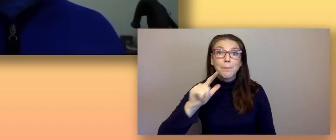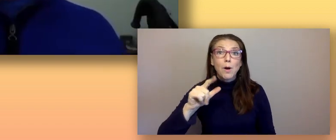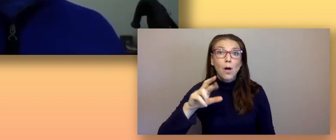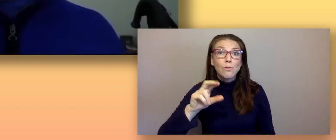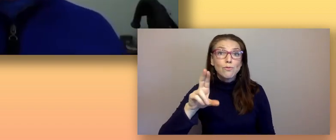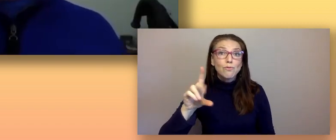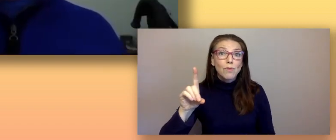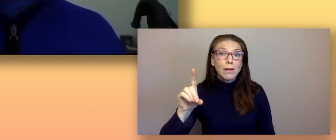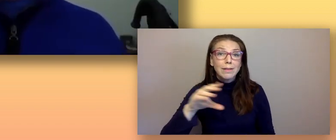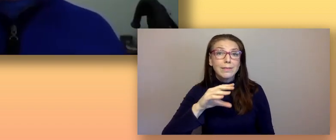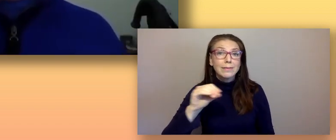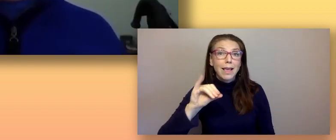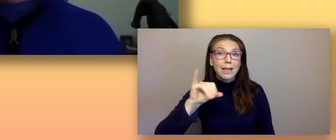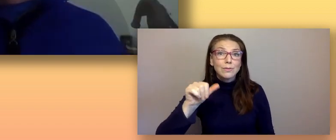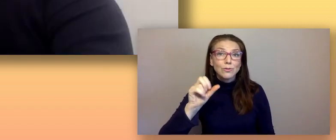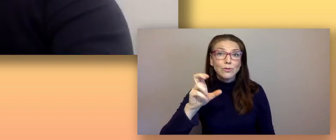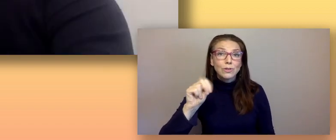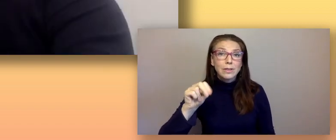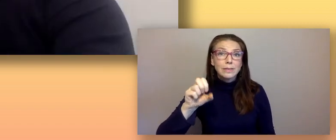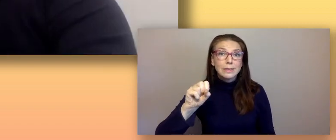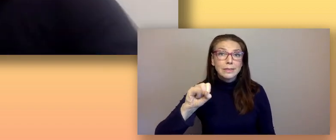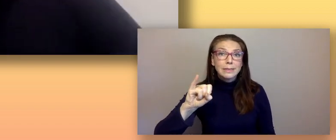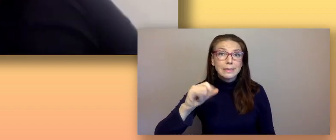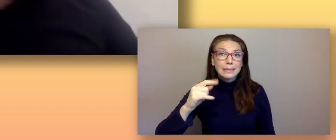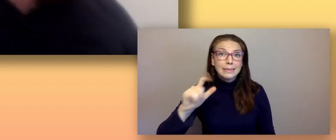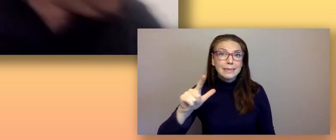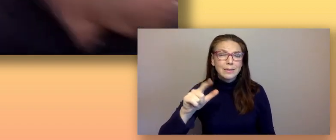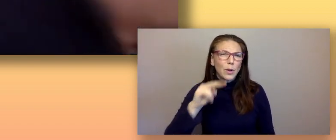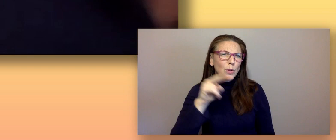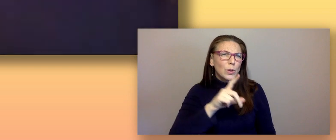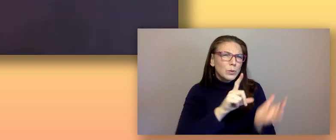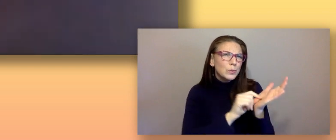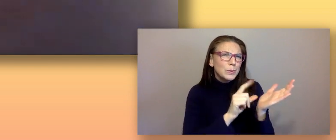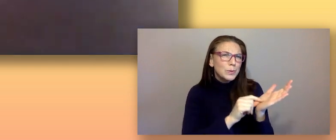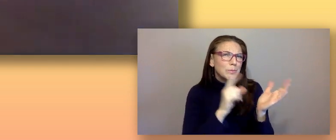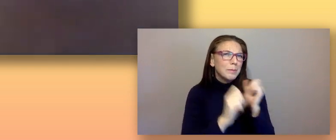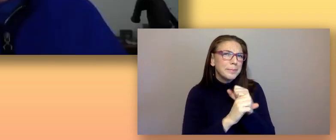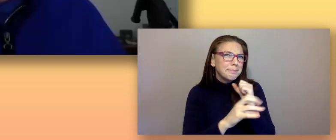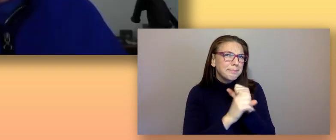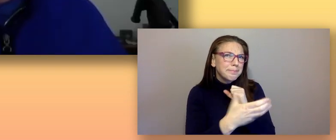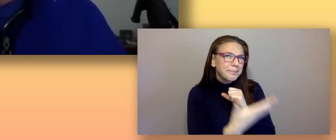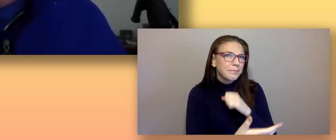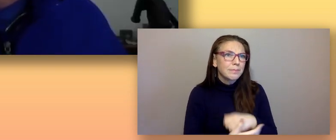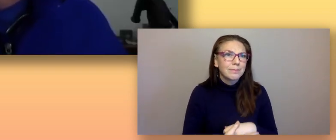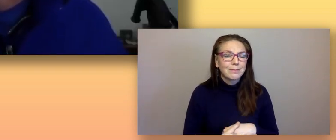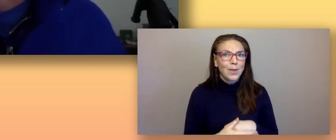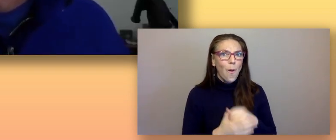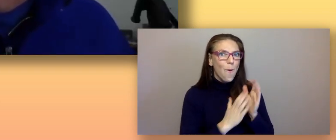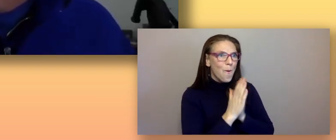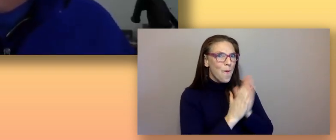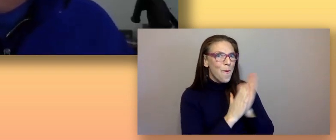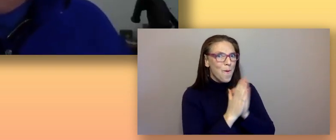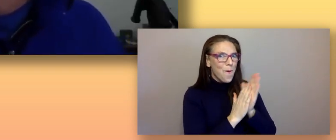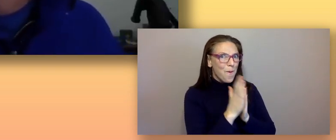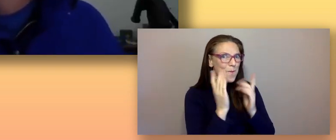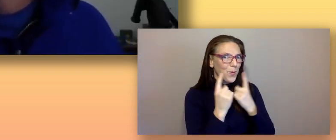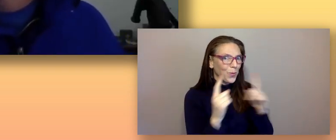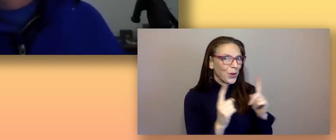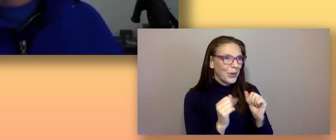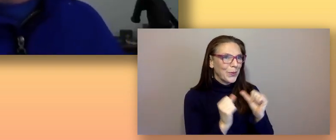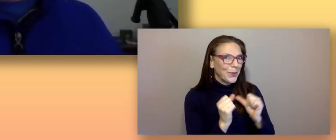at the ad for it in today's paper. Hold on. Oh, this is going to work.